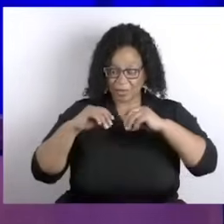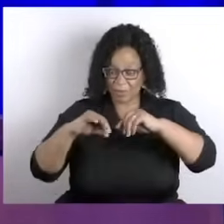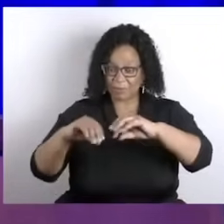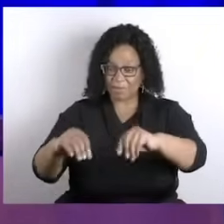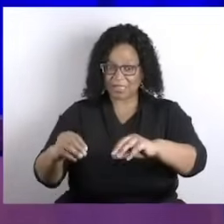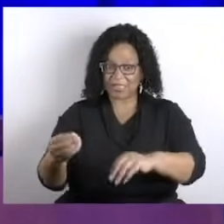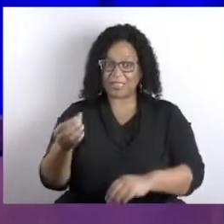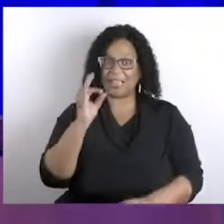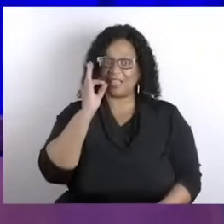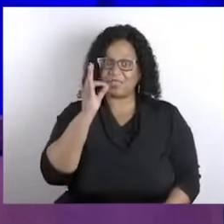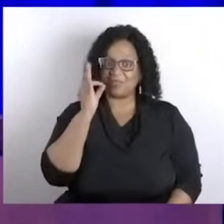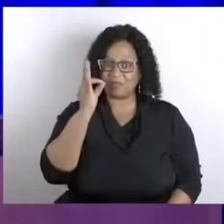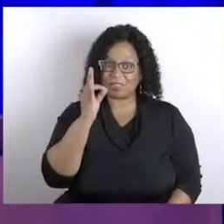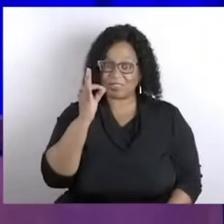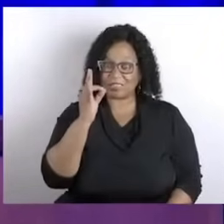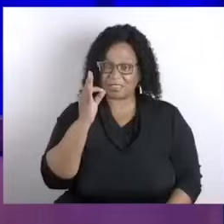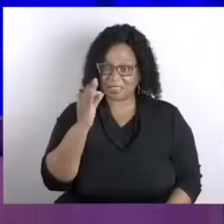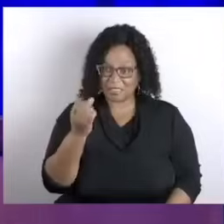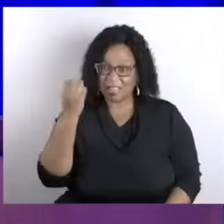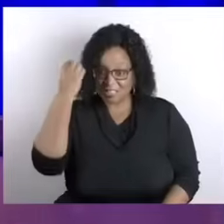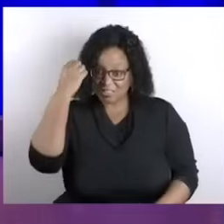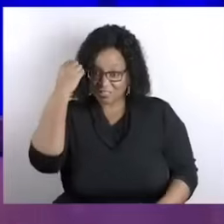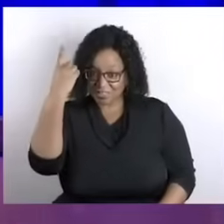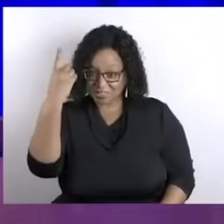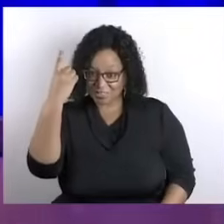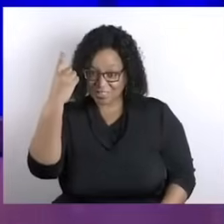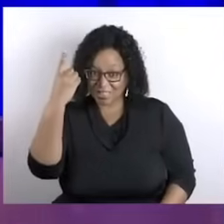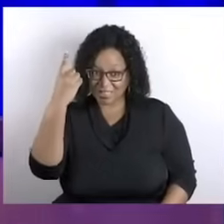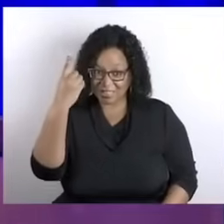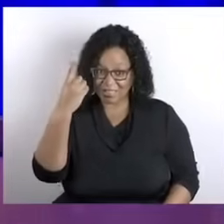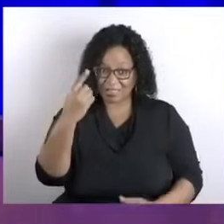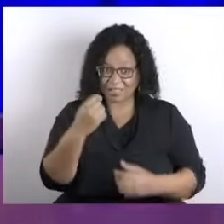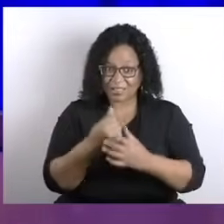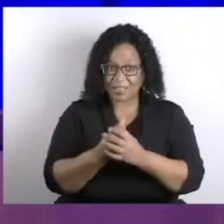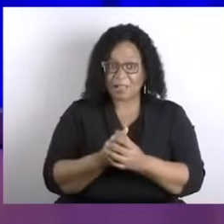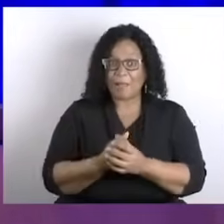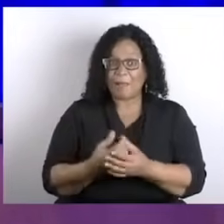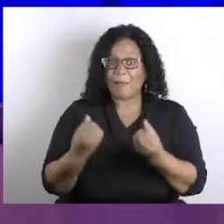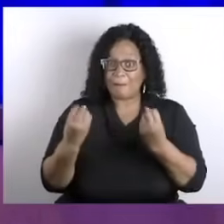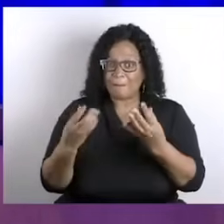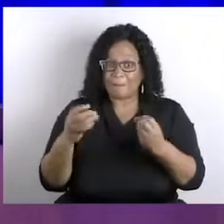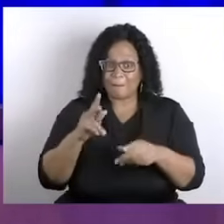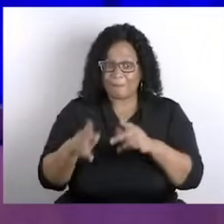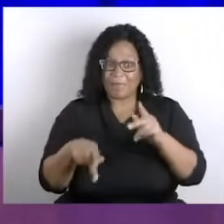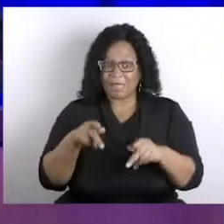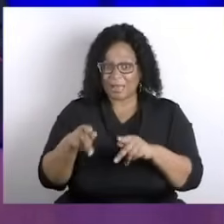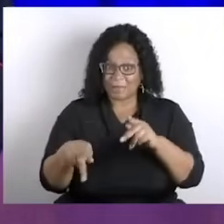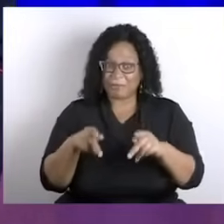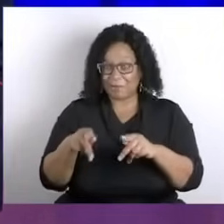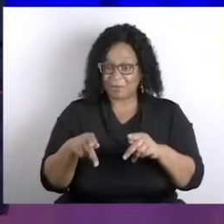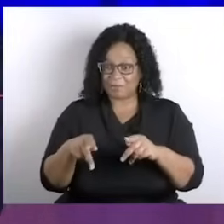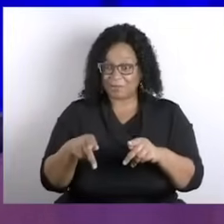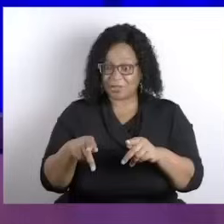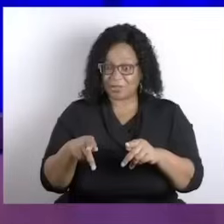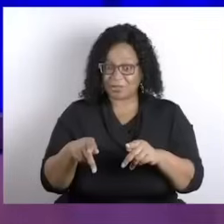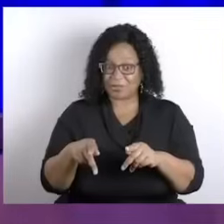eat the fruit thereof. I love the picture that is painted there, because we all know something, many of us do, about the quarantine